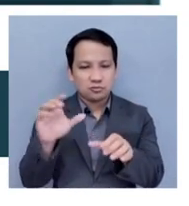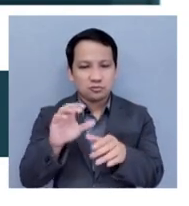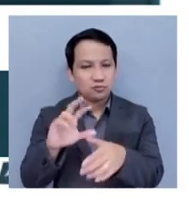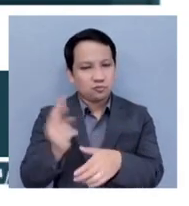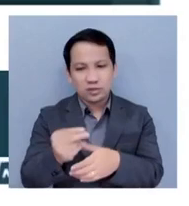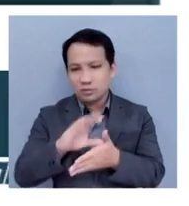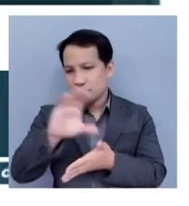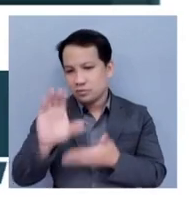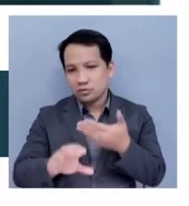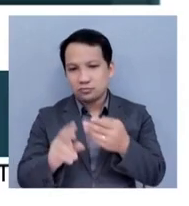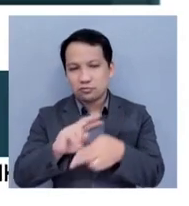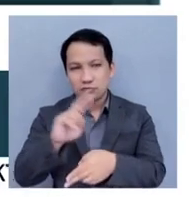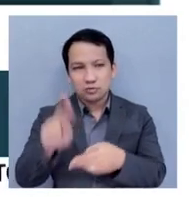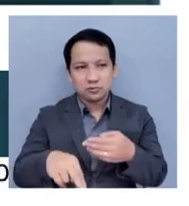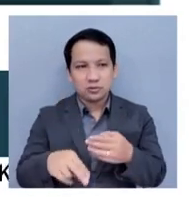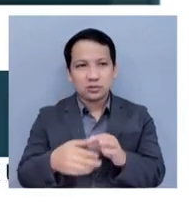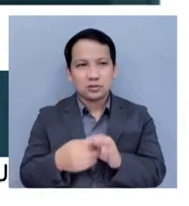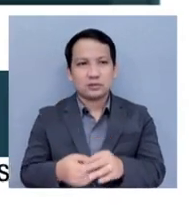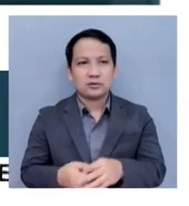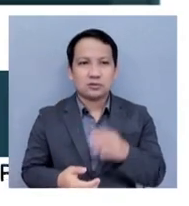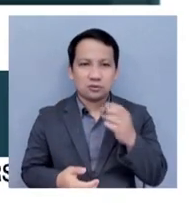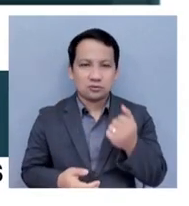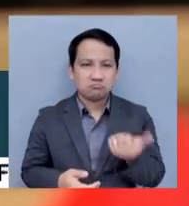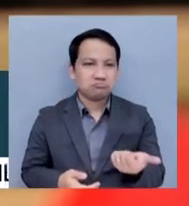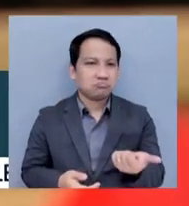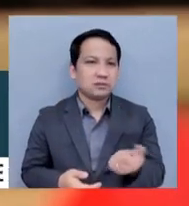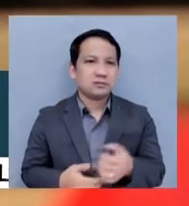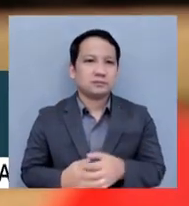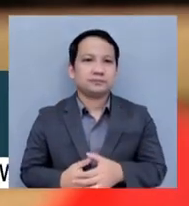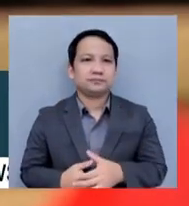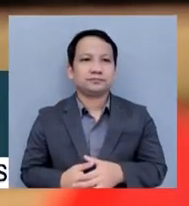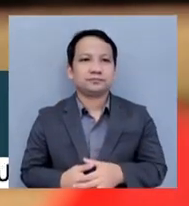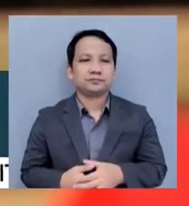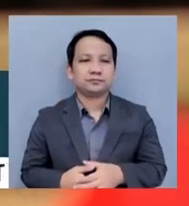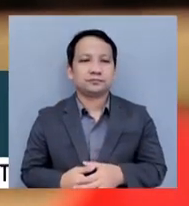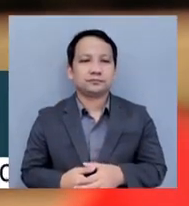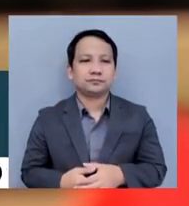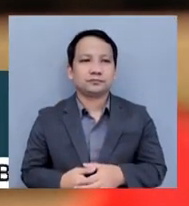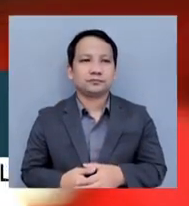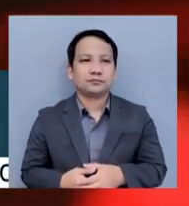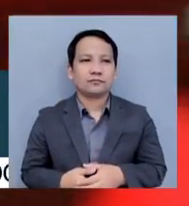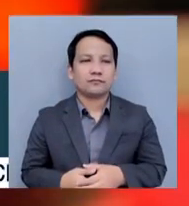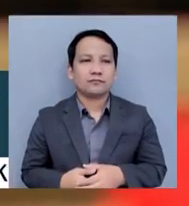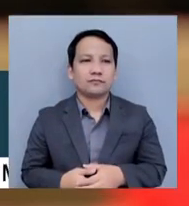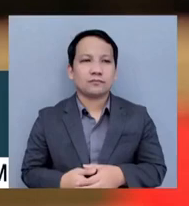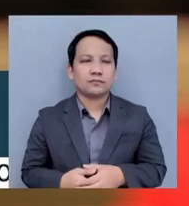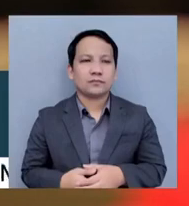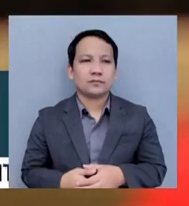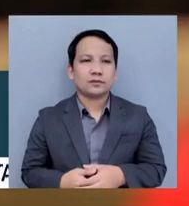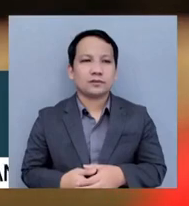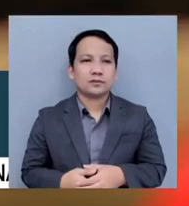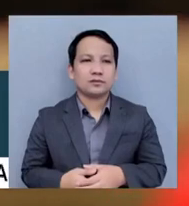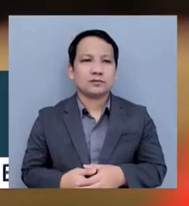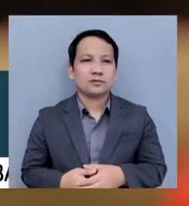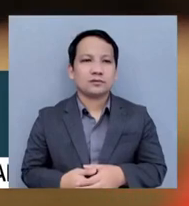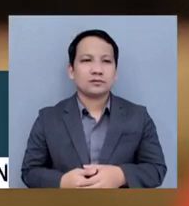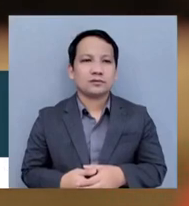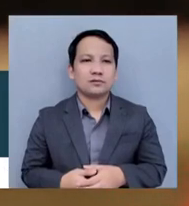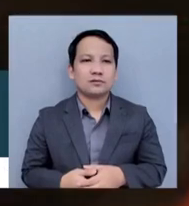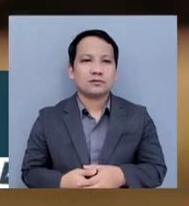an official impression? The the committee report would